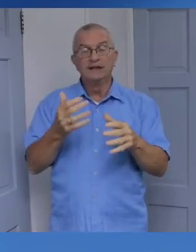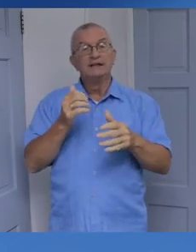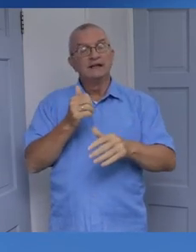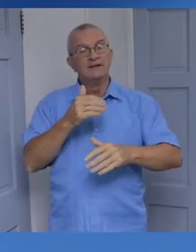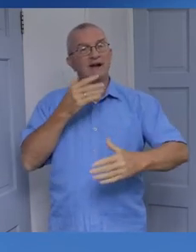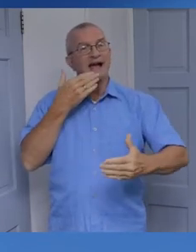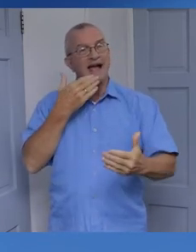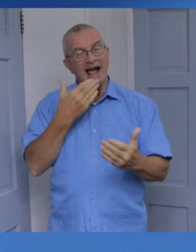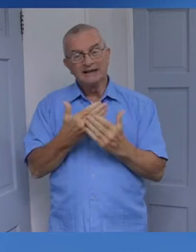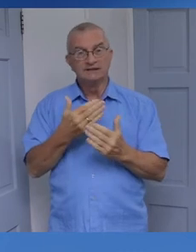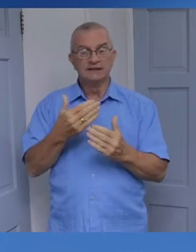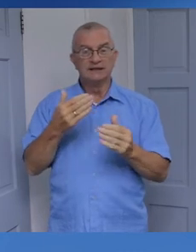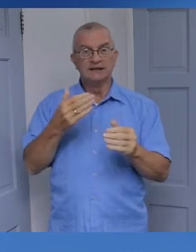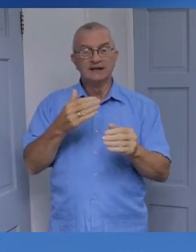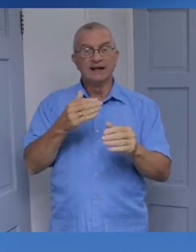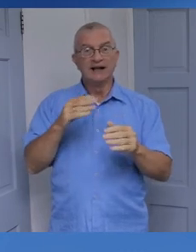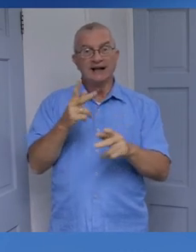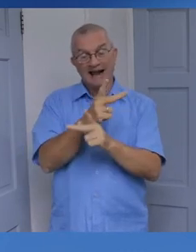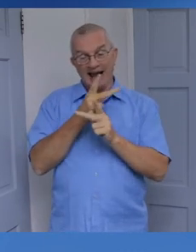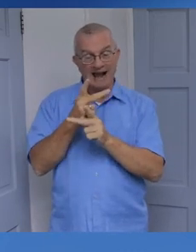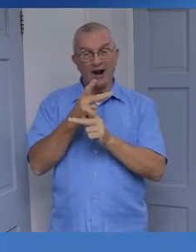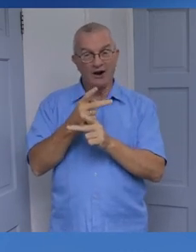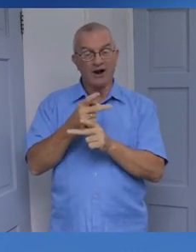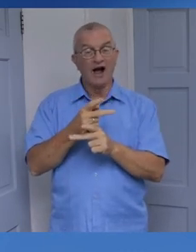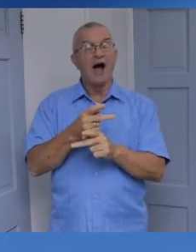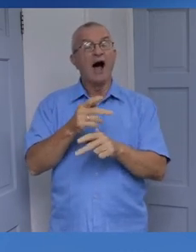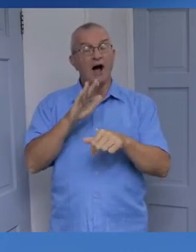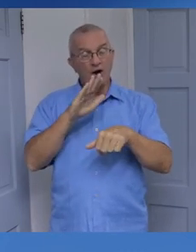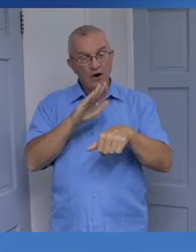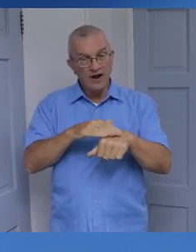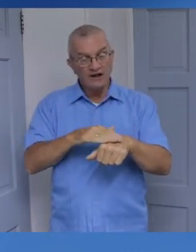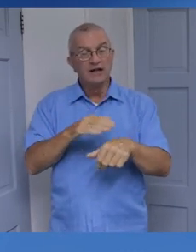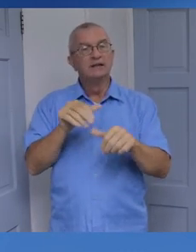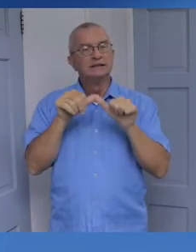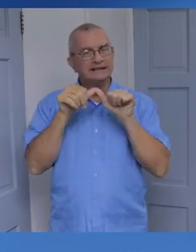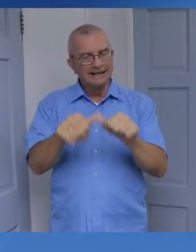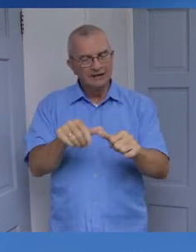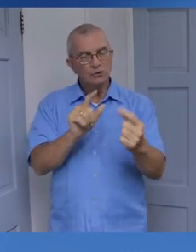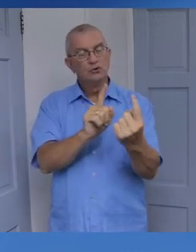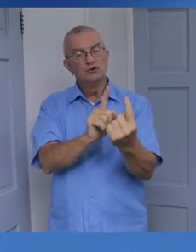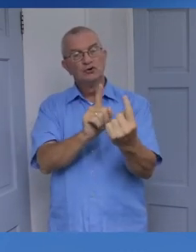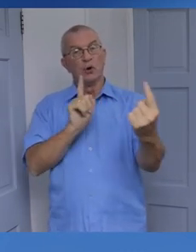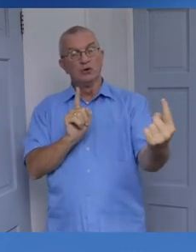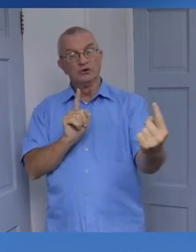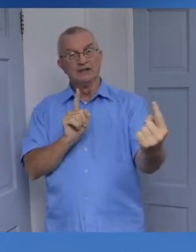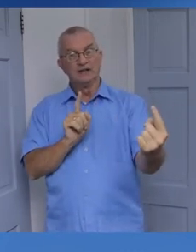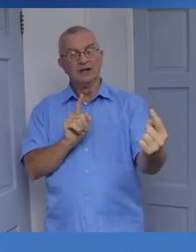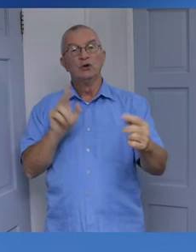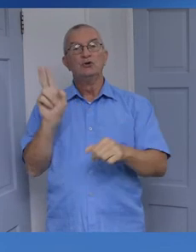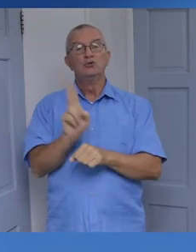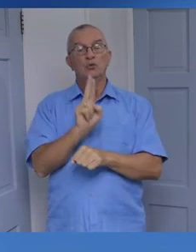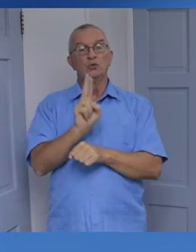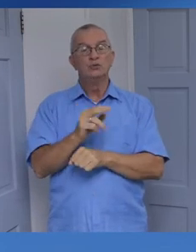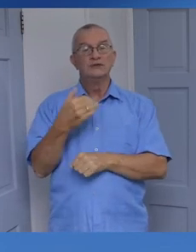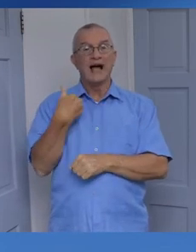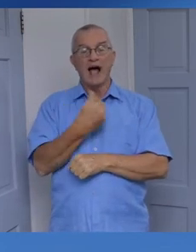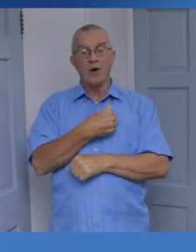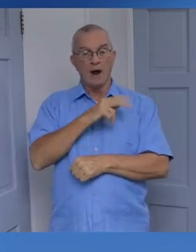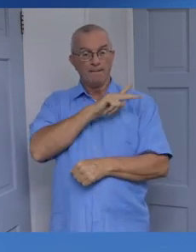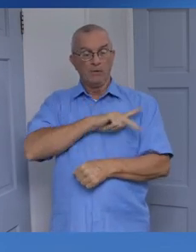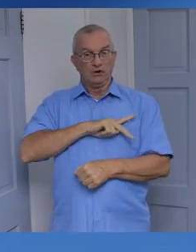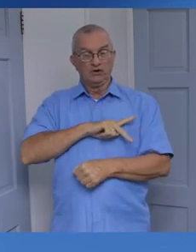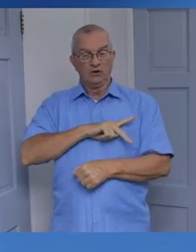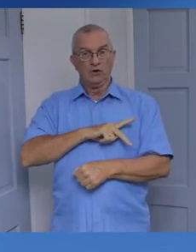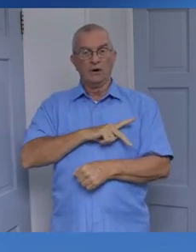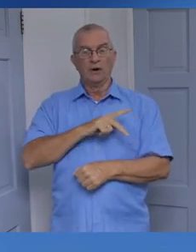to continue social distancing, to use our personal protective equipment, and to